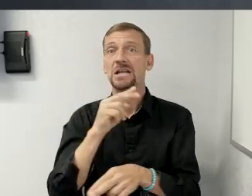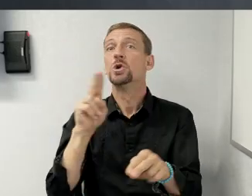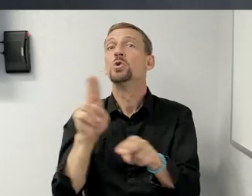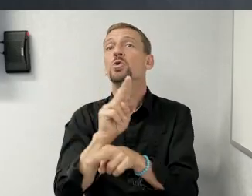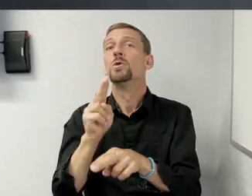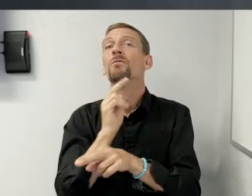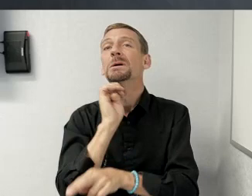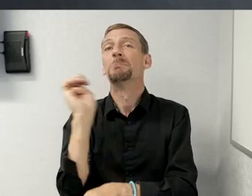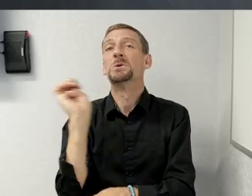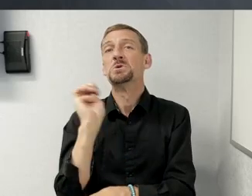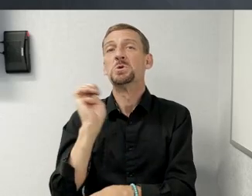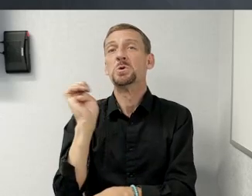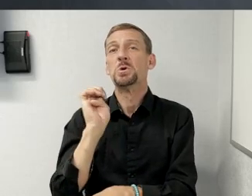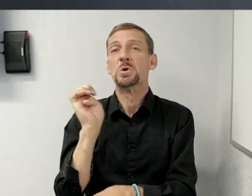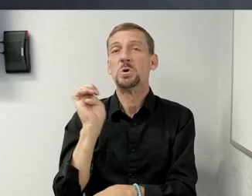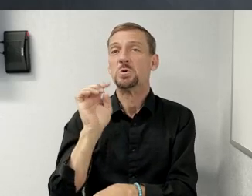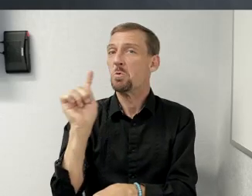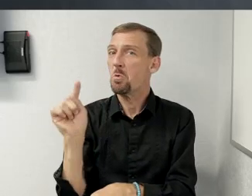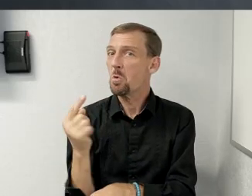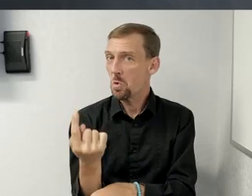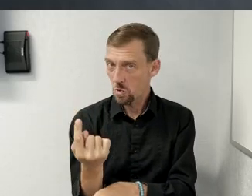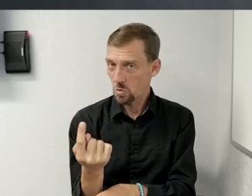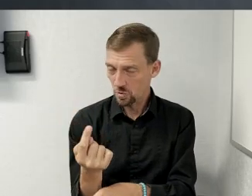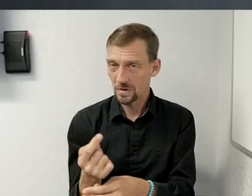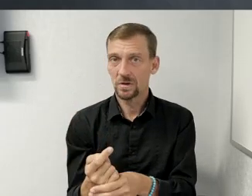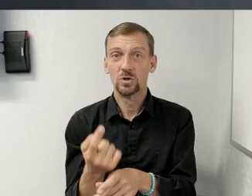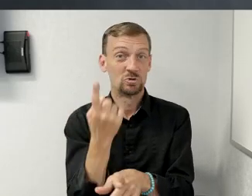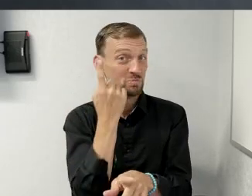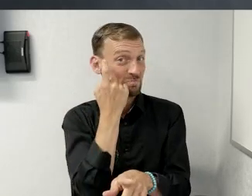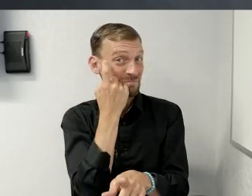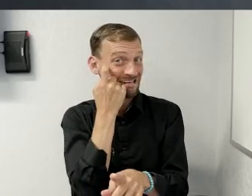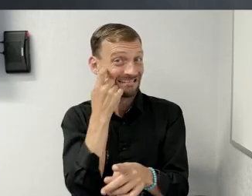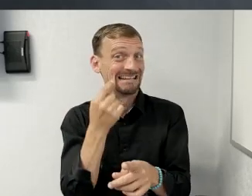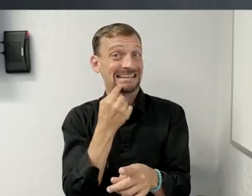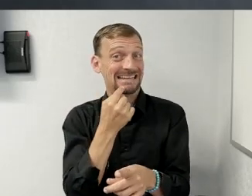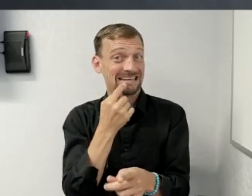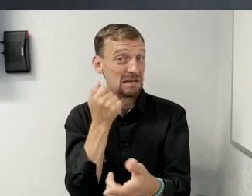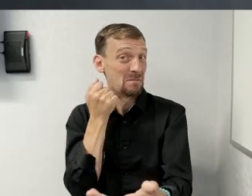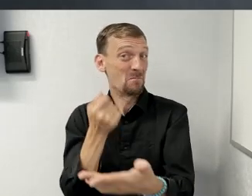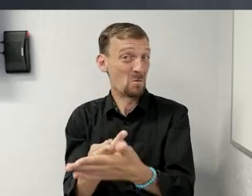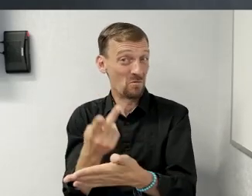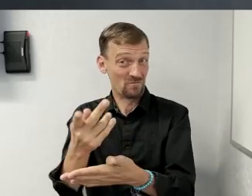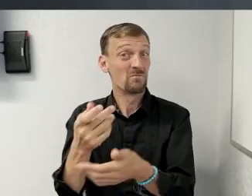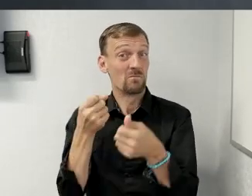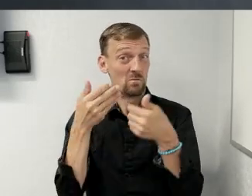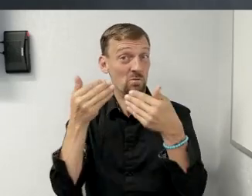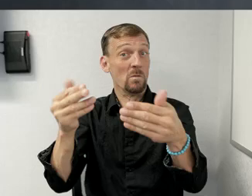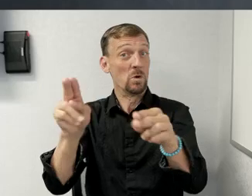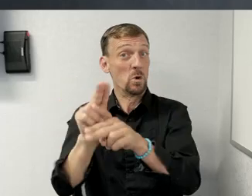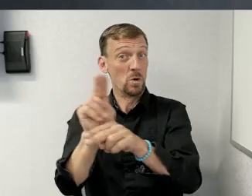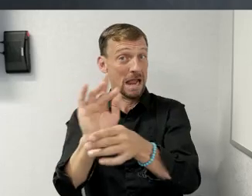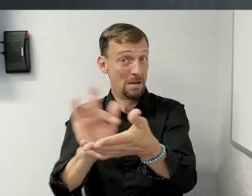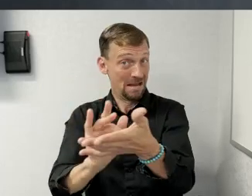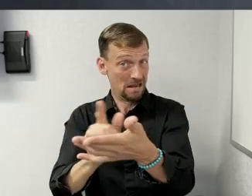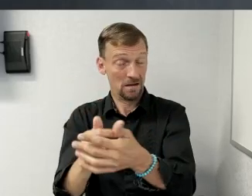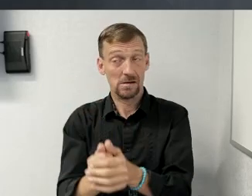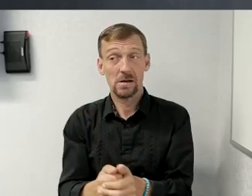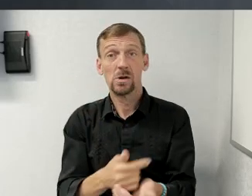use classification just recently. So we did